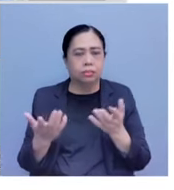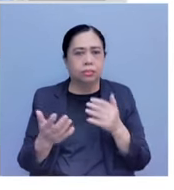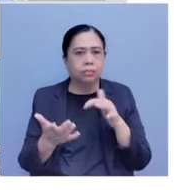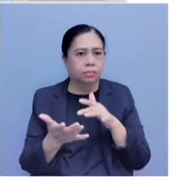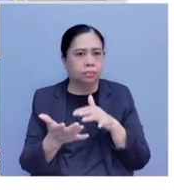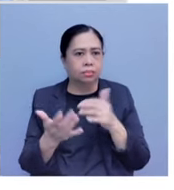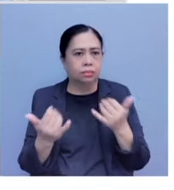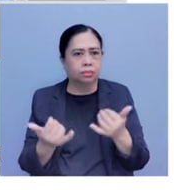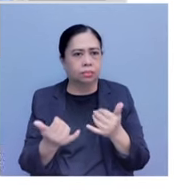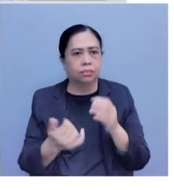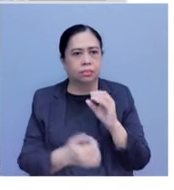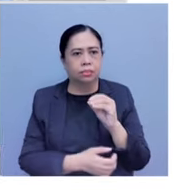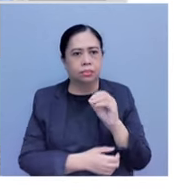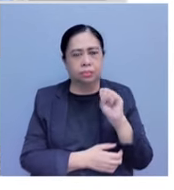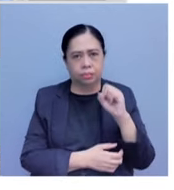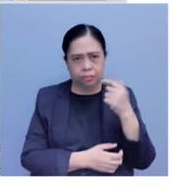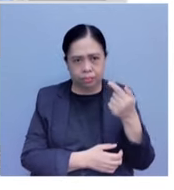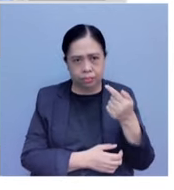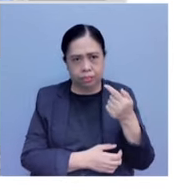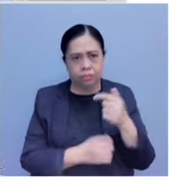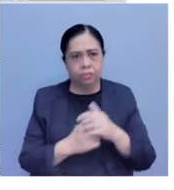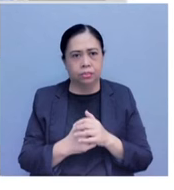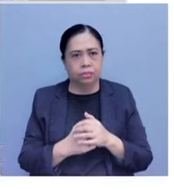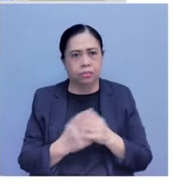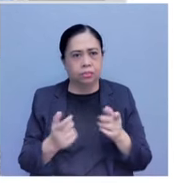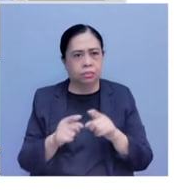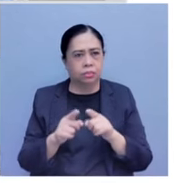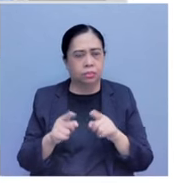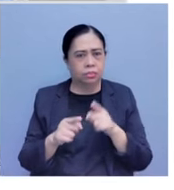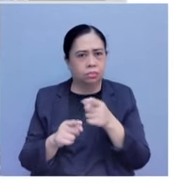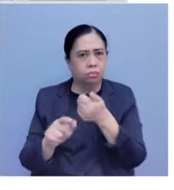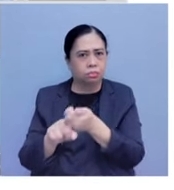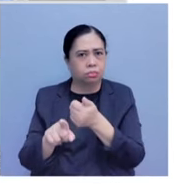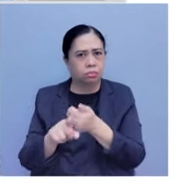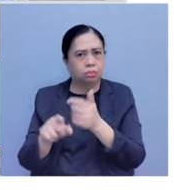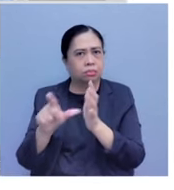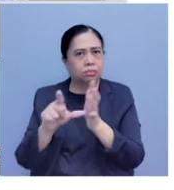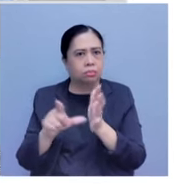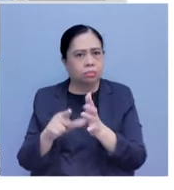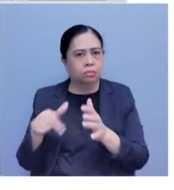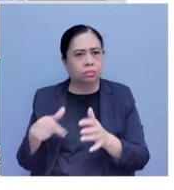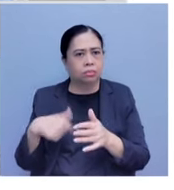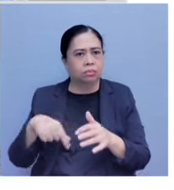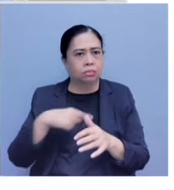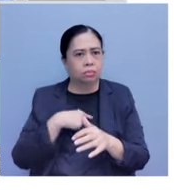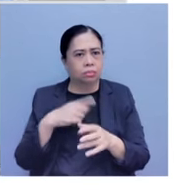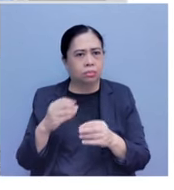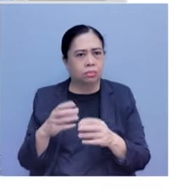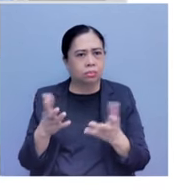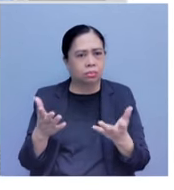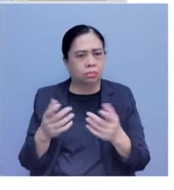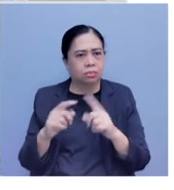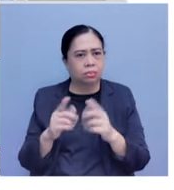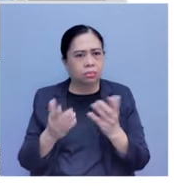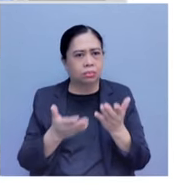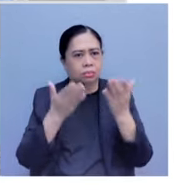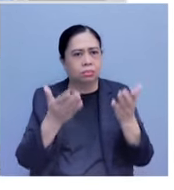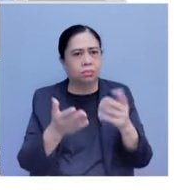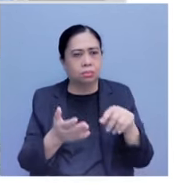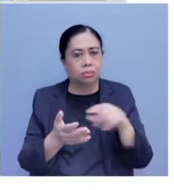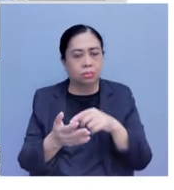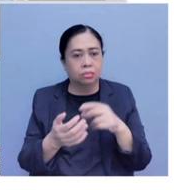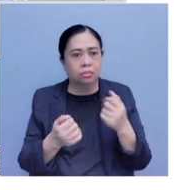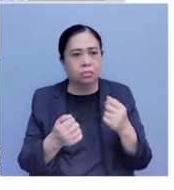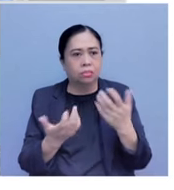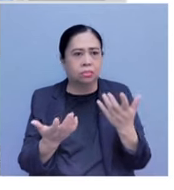na yan ng Office of the Solicitor General. Siya yung magiging abogado namin dyan. At saka yung mga ni-raise nila na issues na yan, na-raise na rin